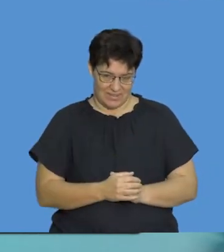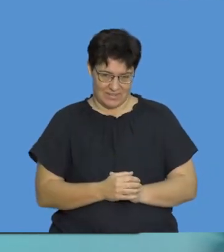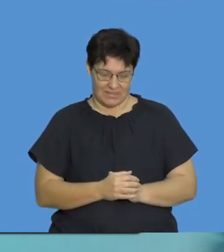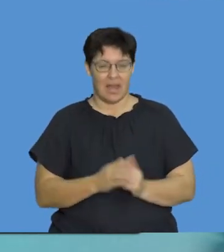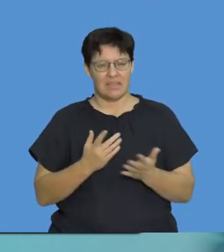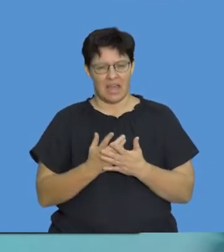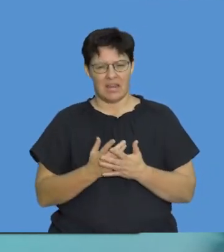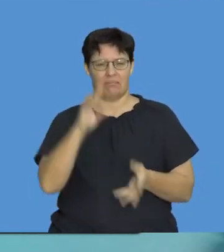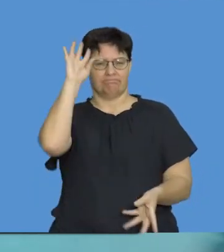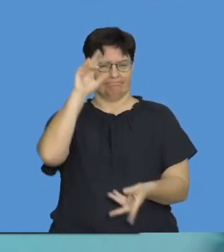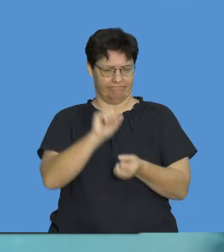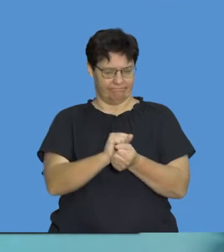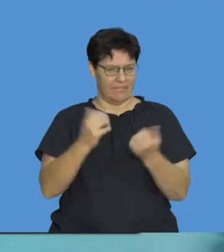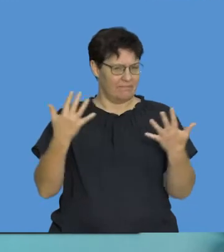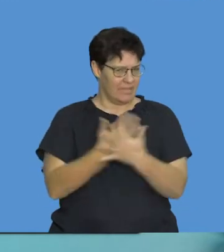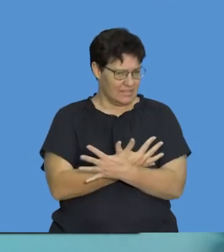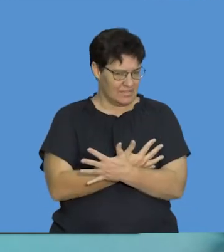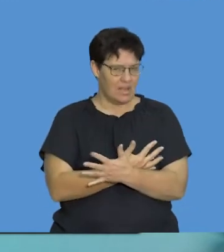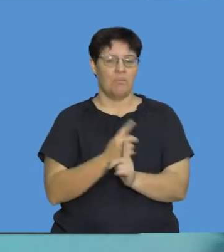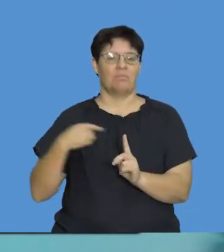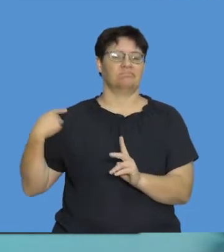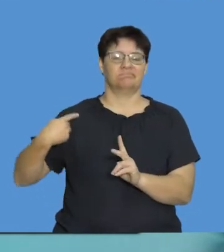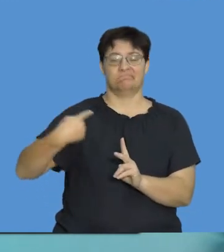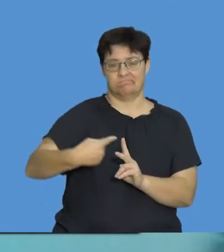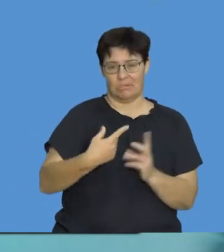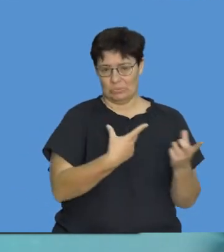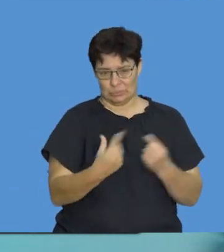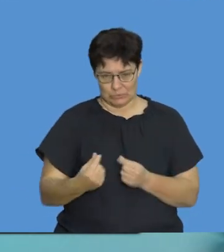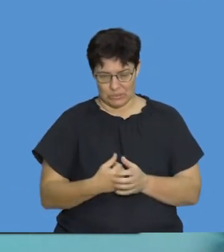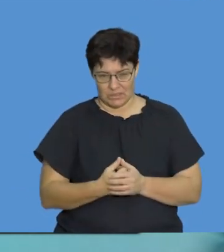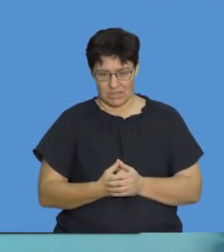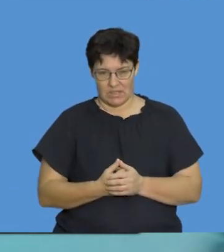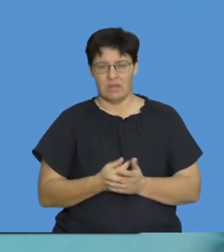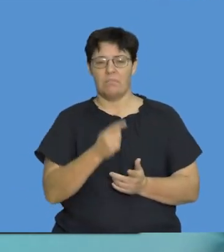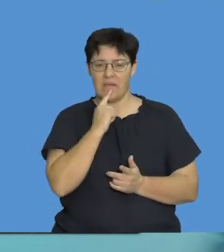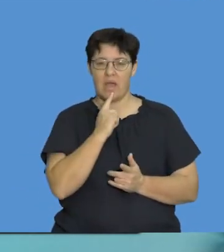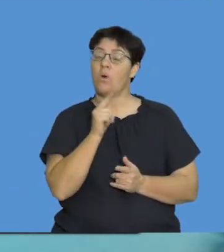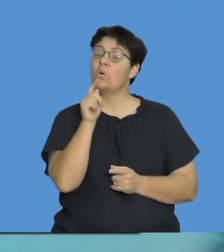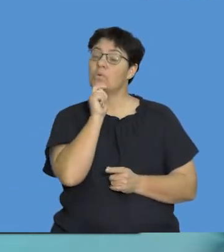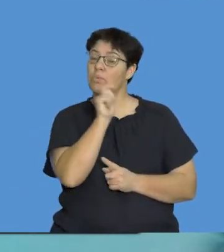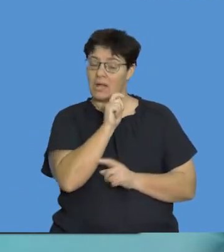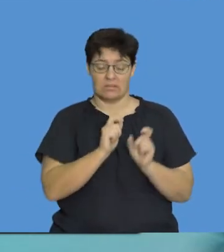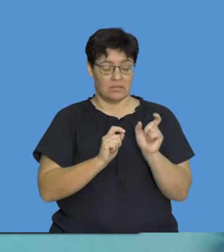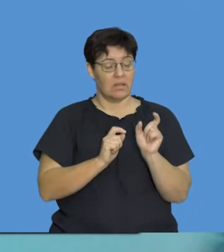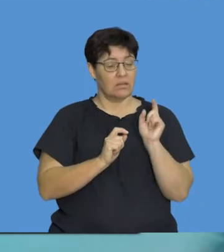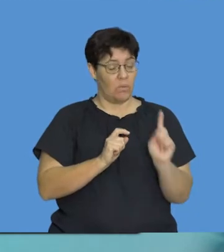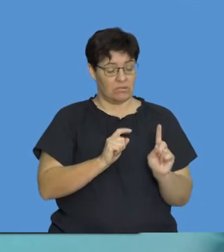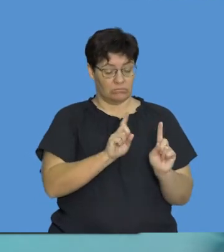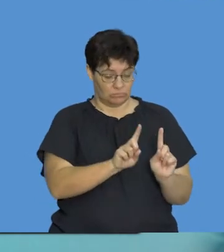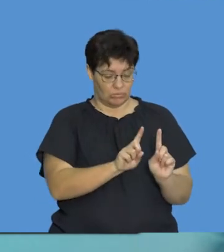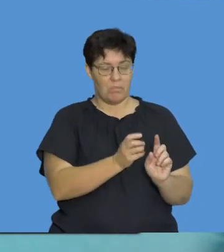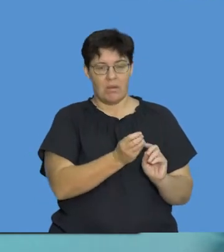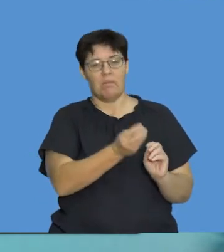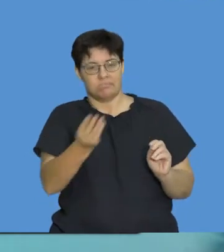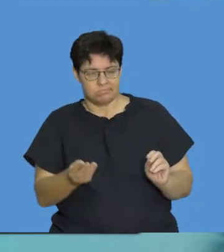with a quick summary of everything that you need to look out for when you're working out with expanding terms, right? But for now, let's